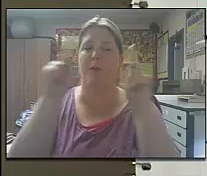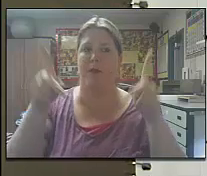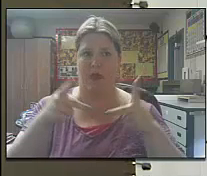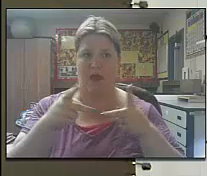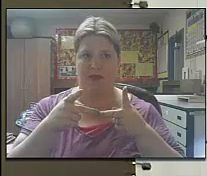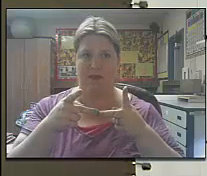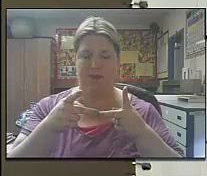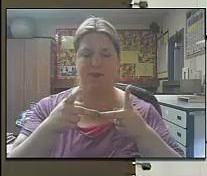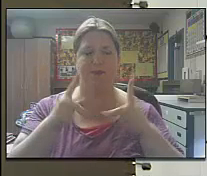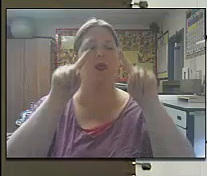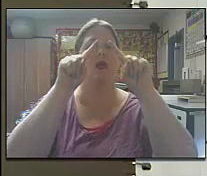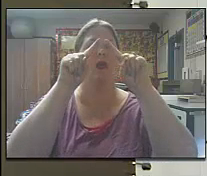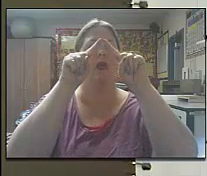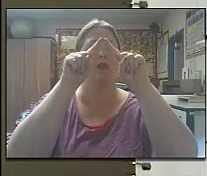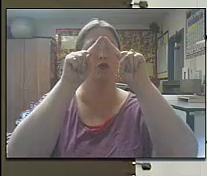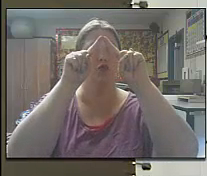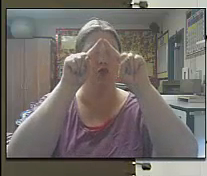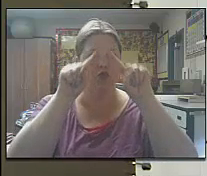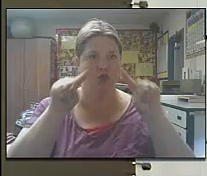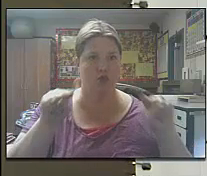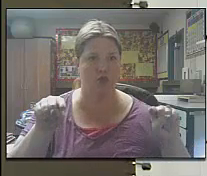A triangle